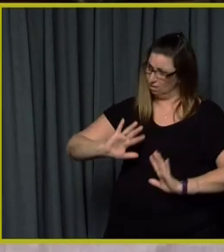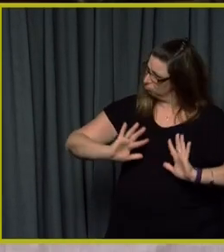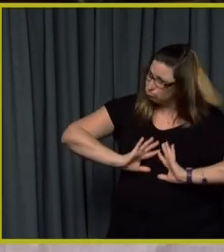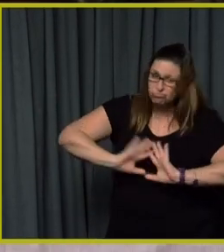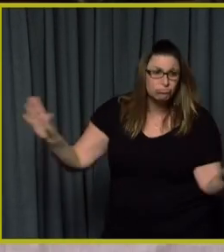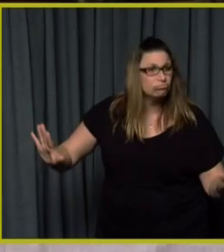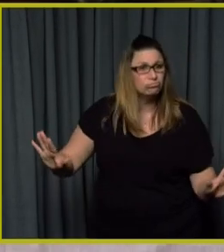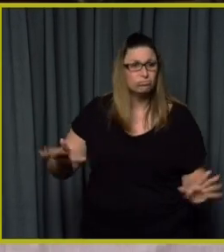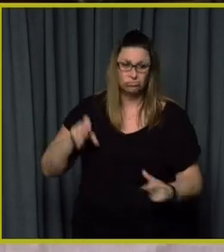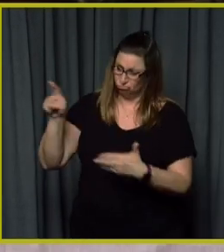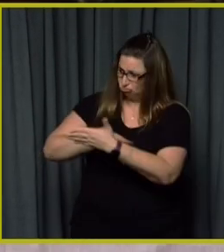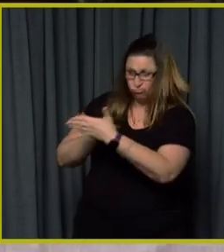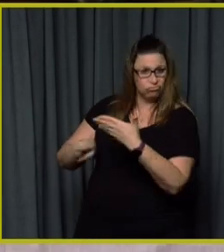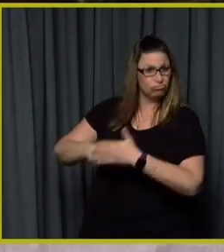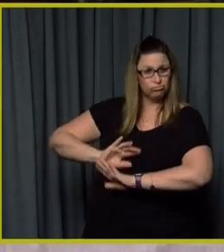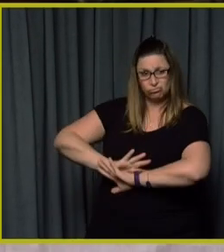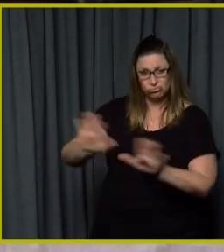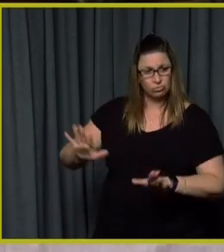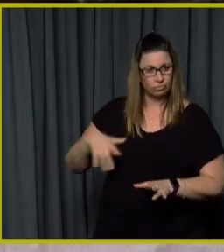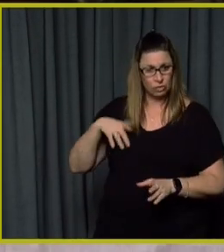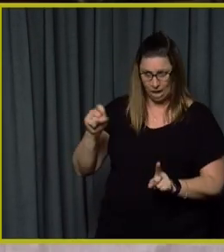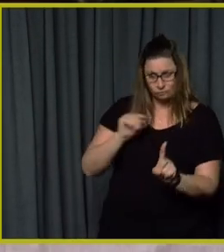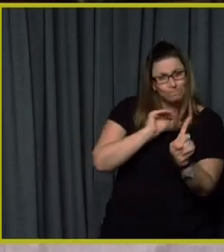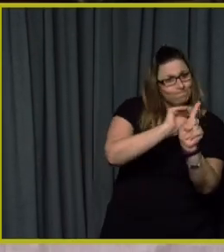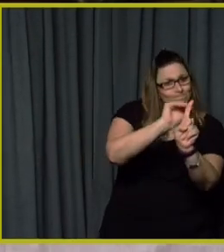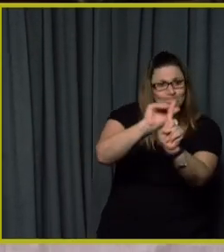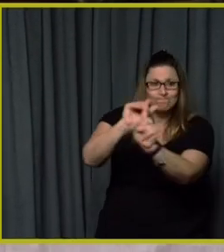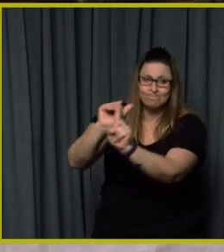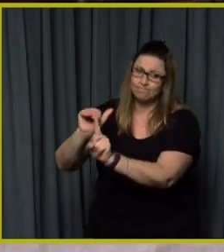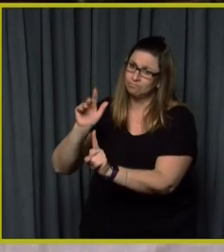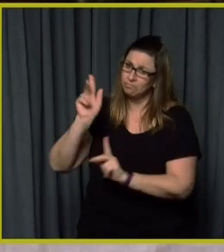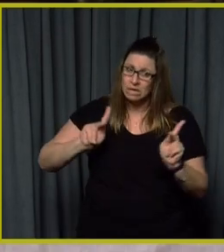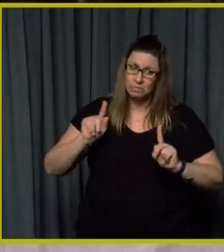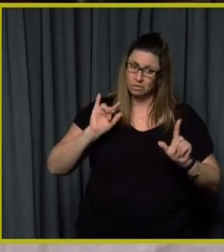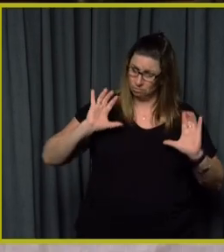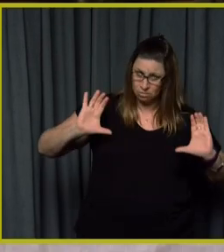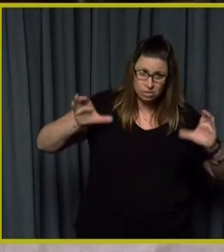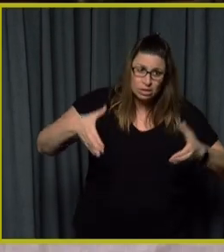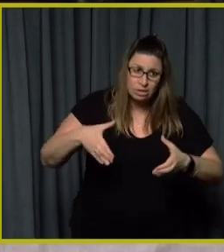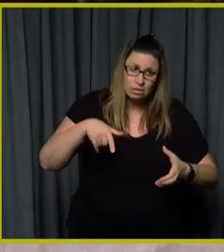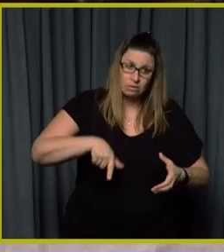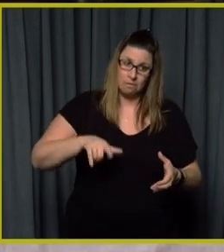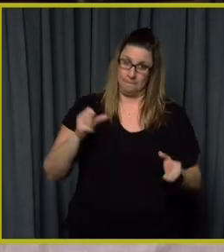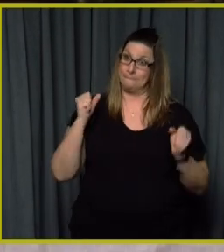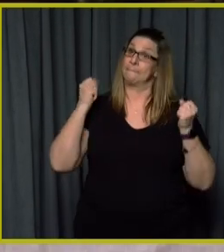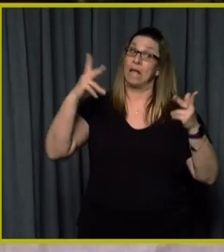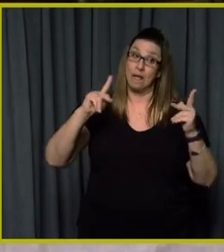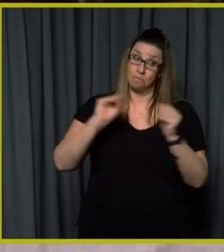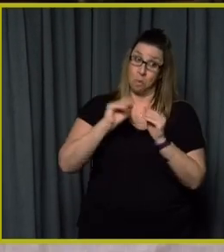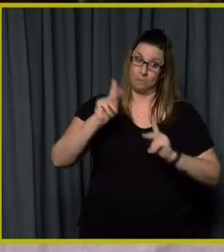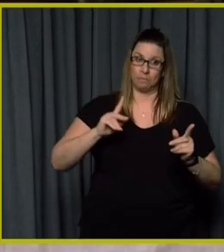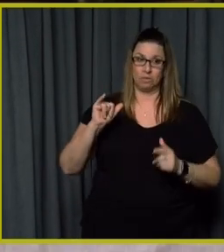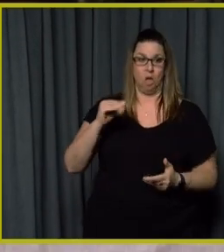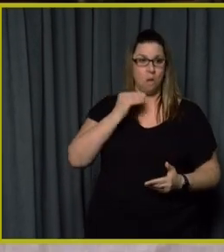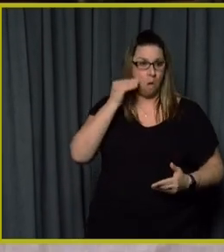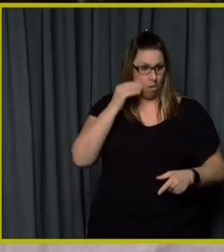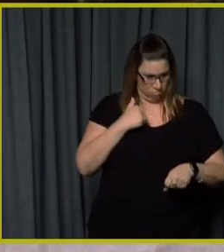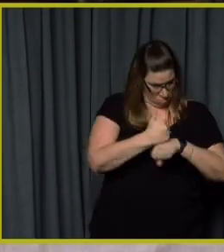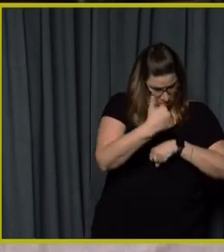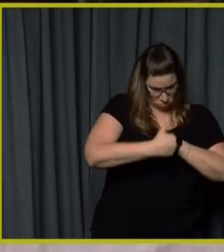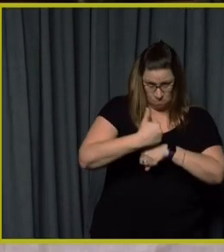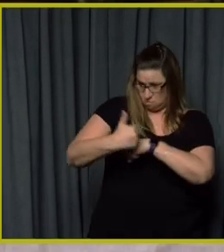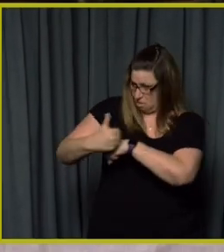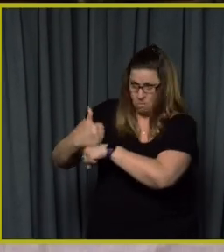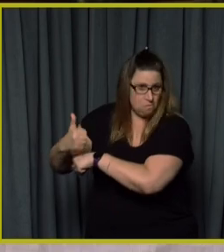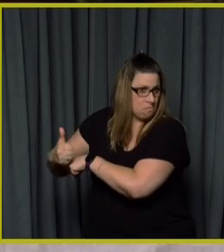remind people that mass homelessness is not an individual moral issue. That's right. Mass